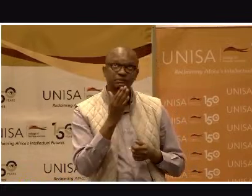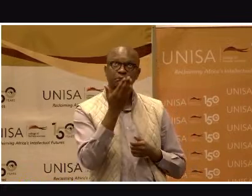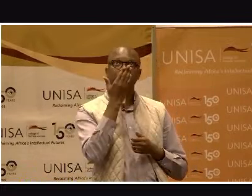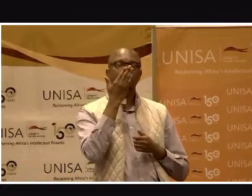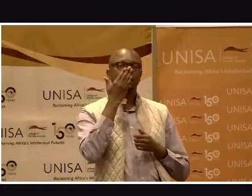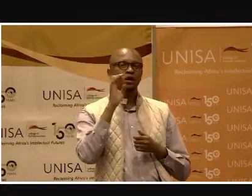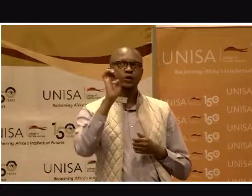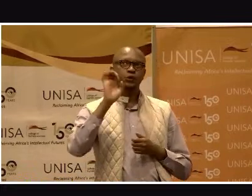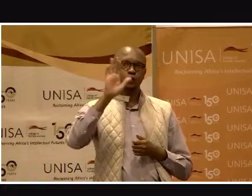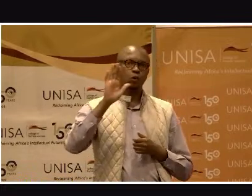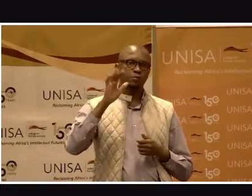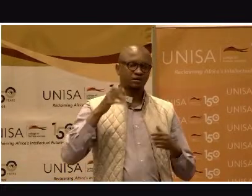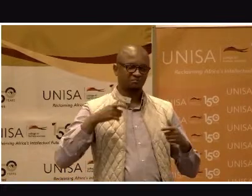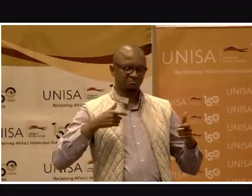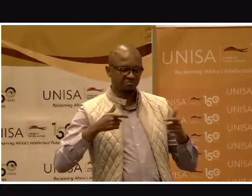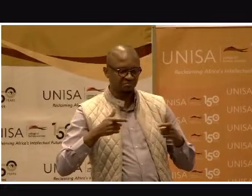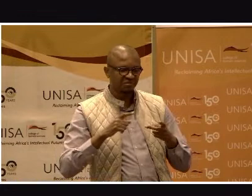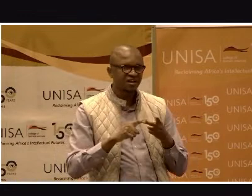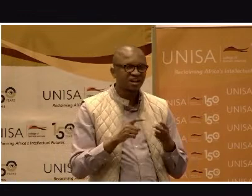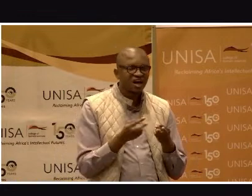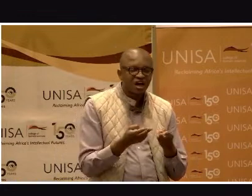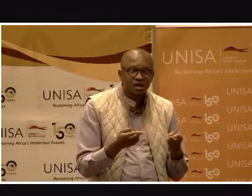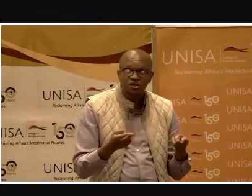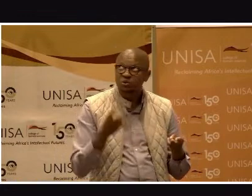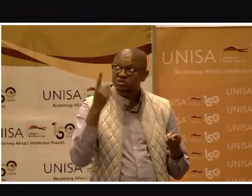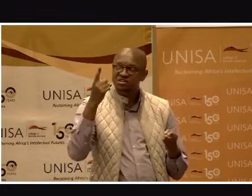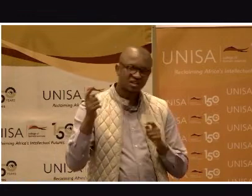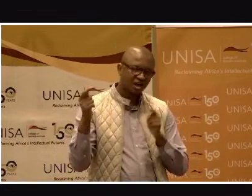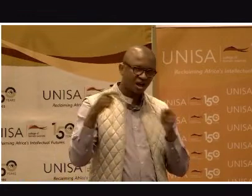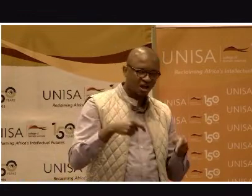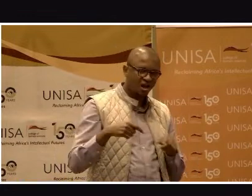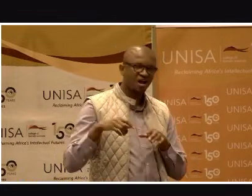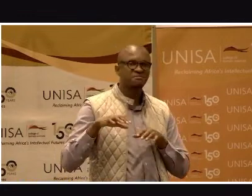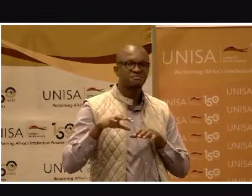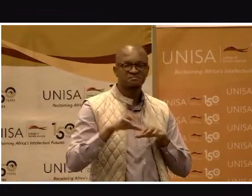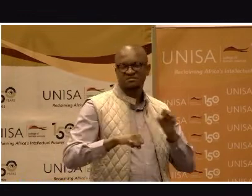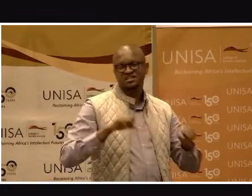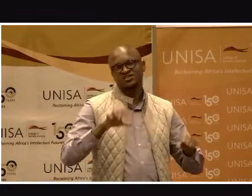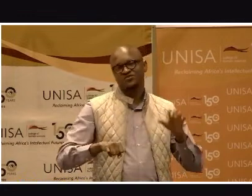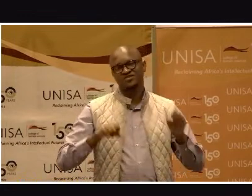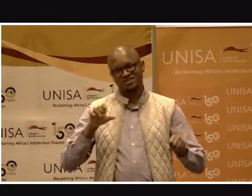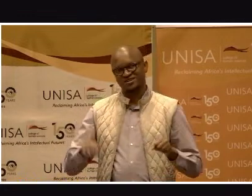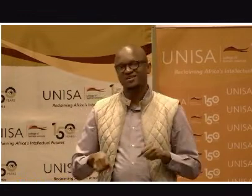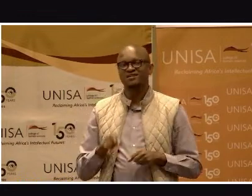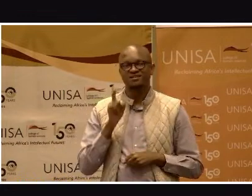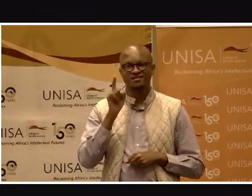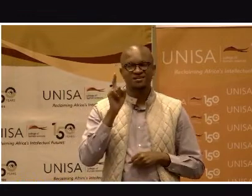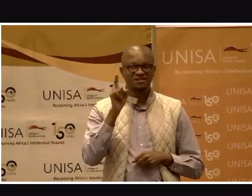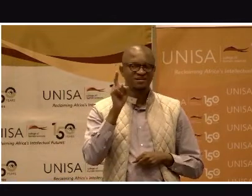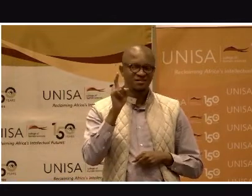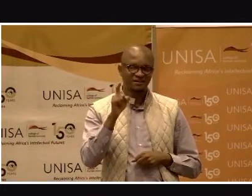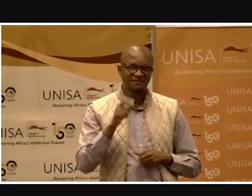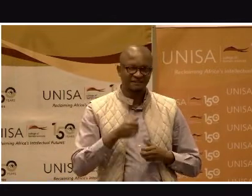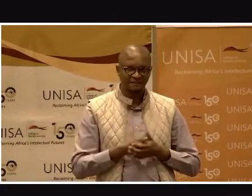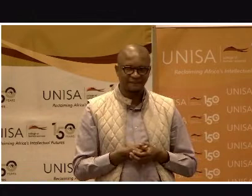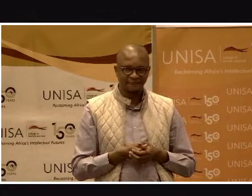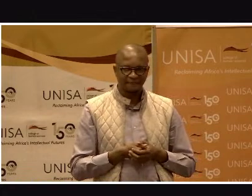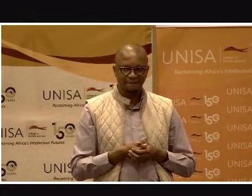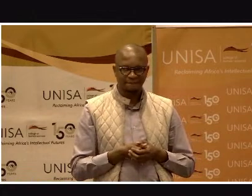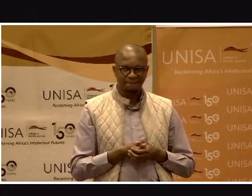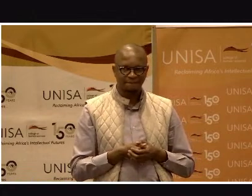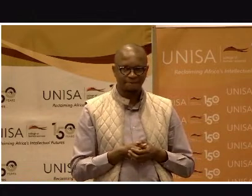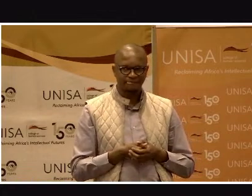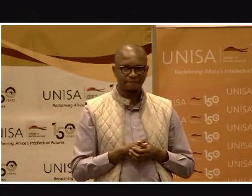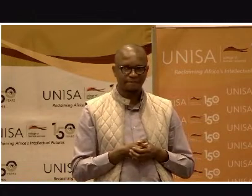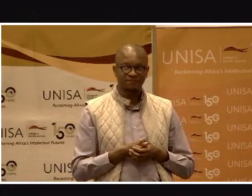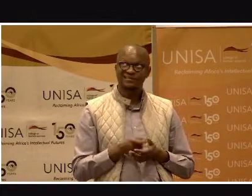the plundering of resources, but not resettlement. And as a result, they